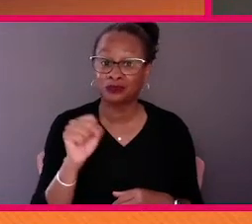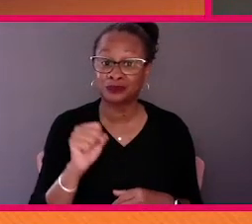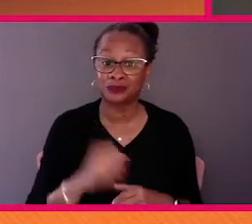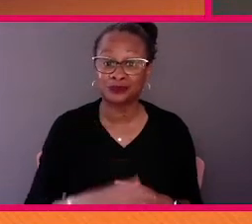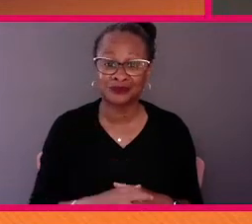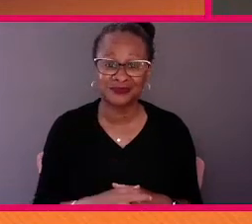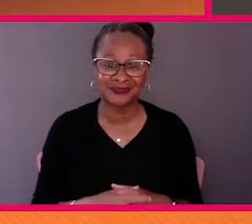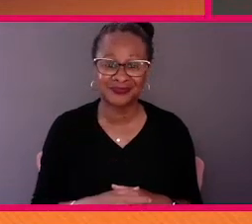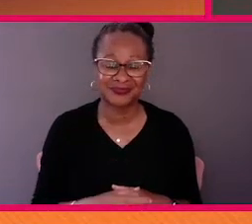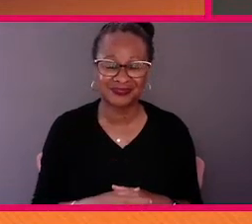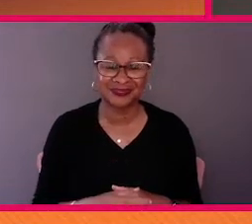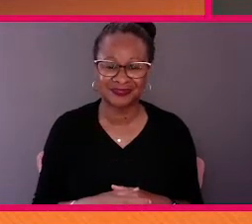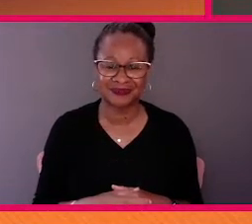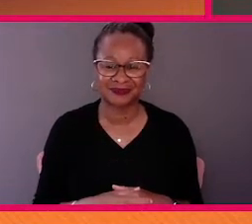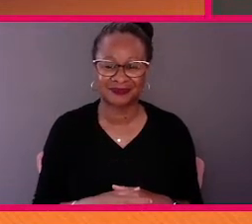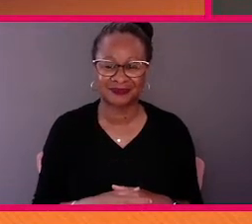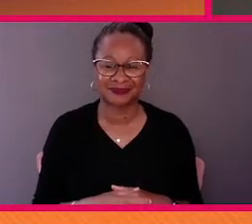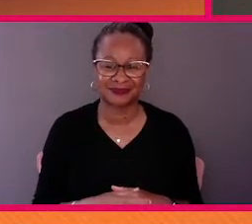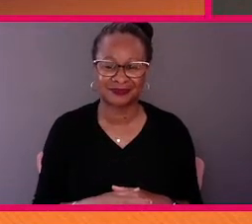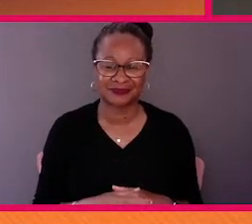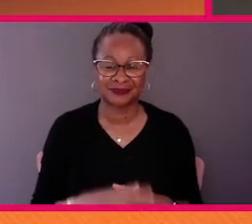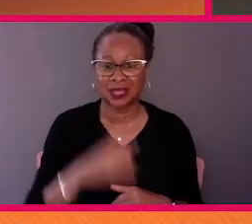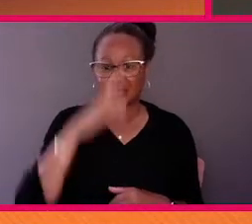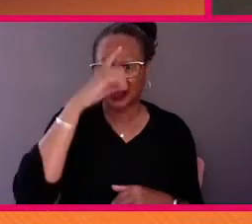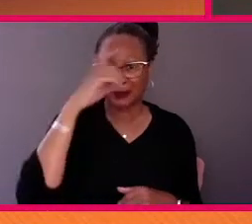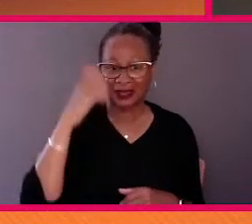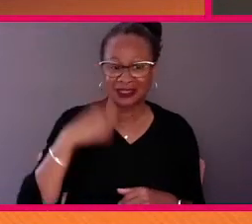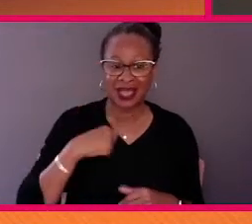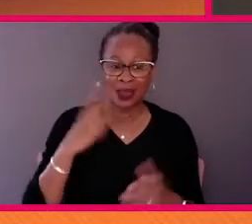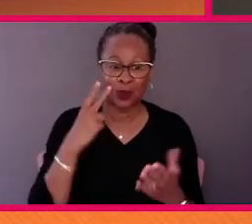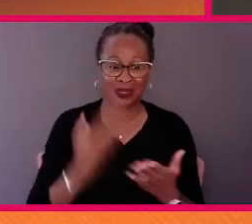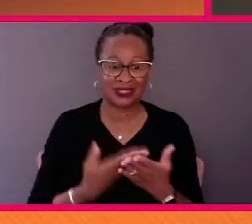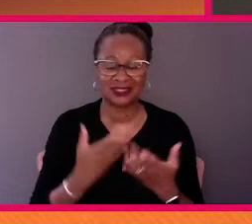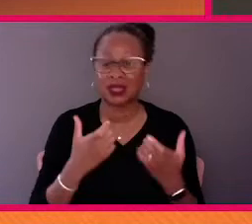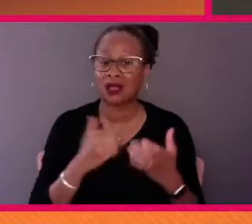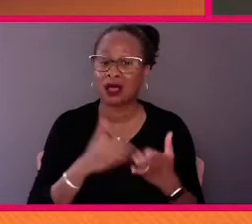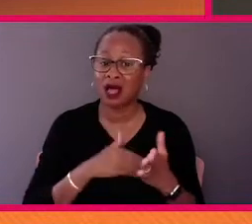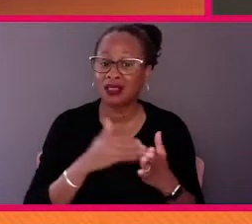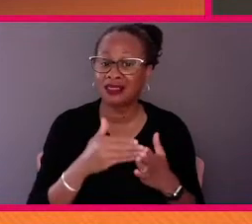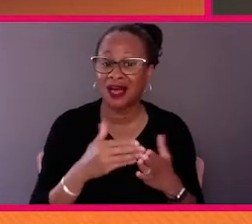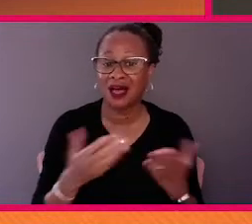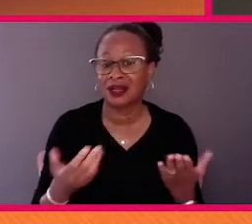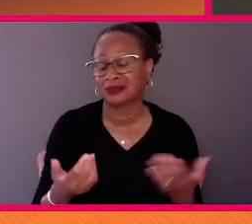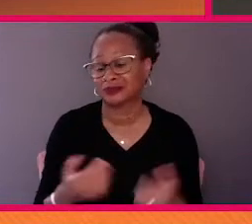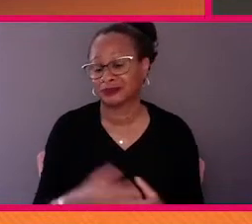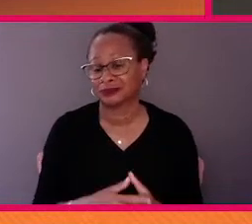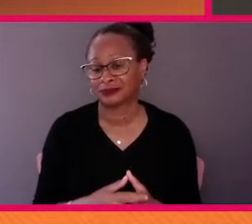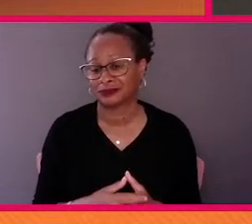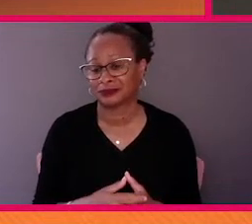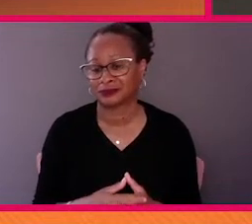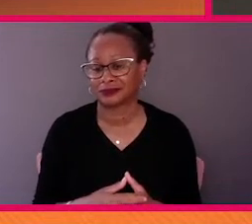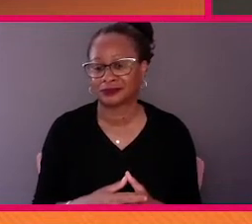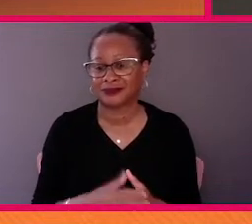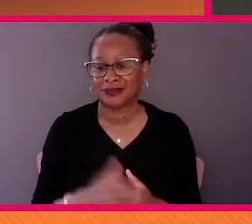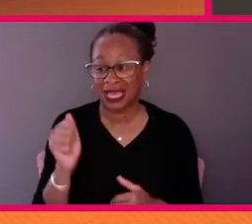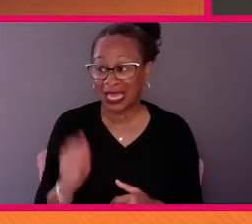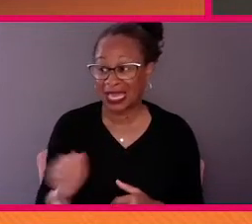And I, because I witness a lot of like Asian people in